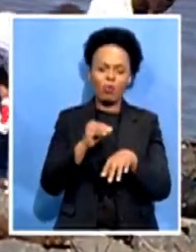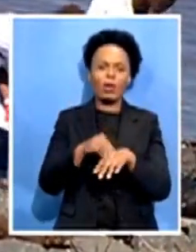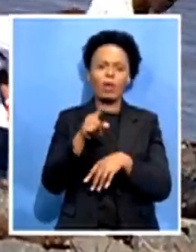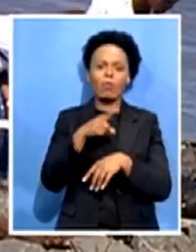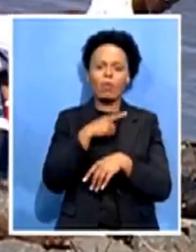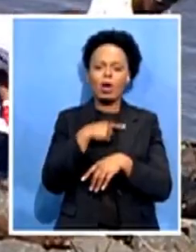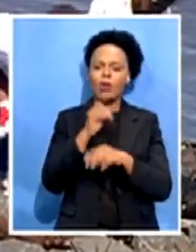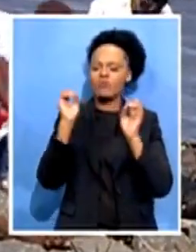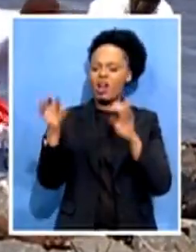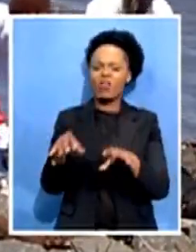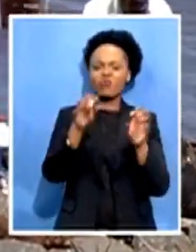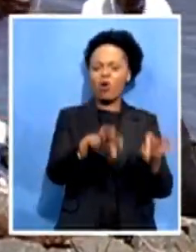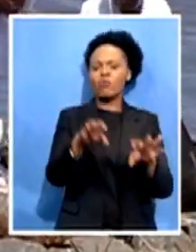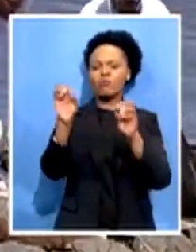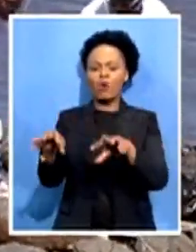program that